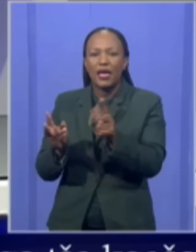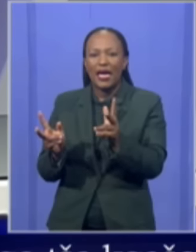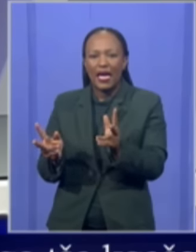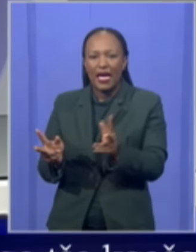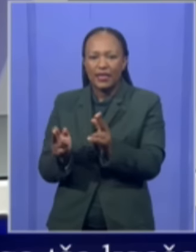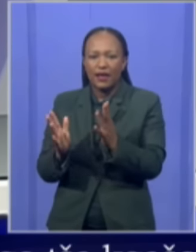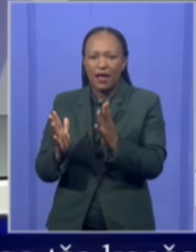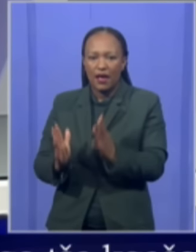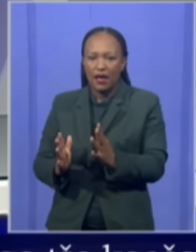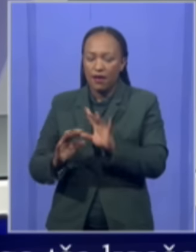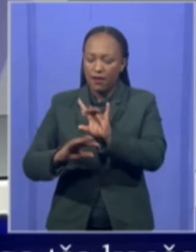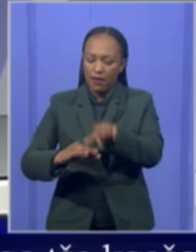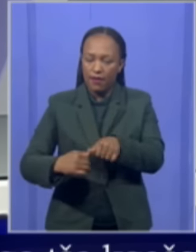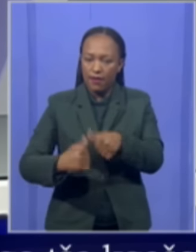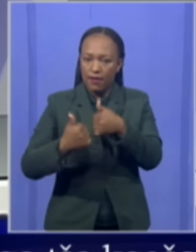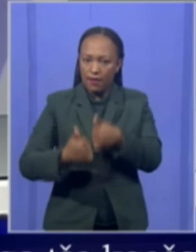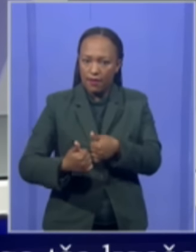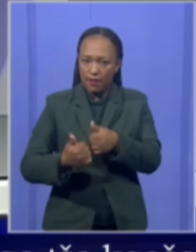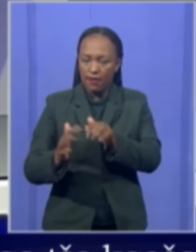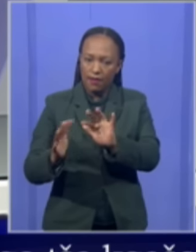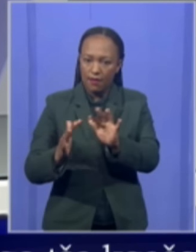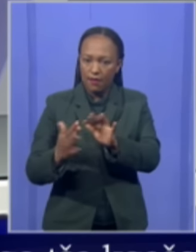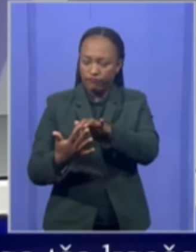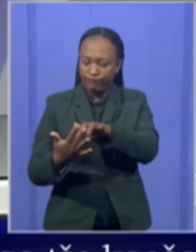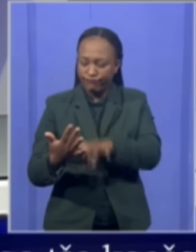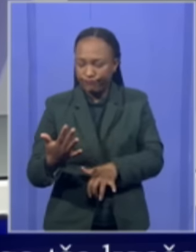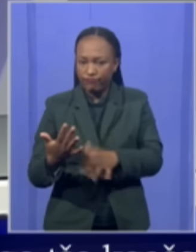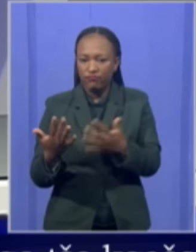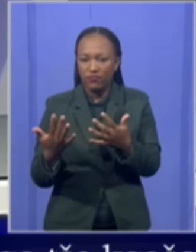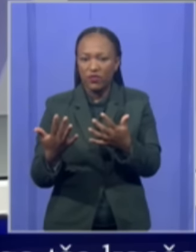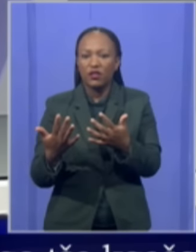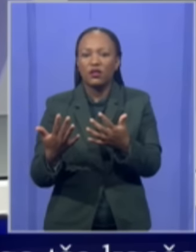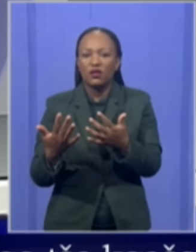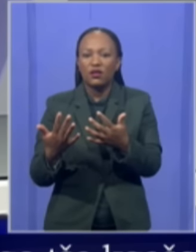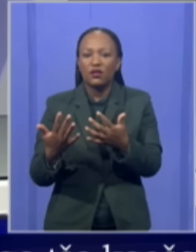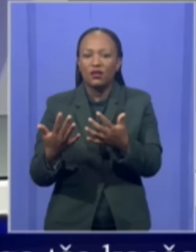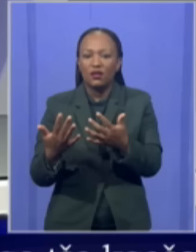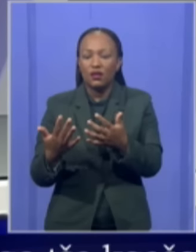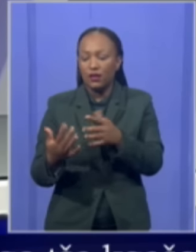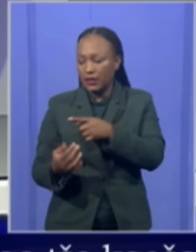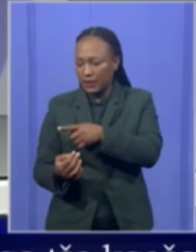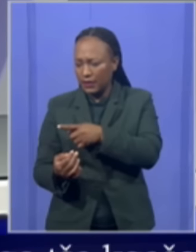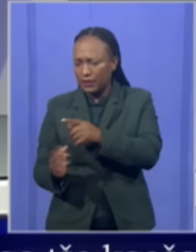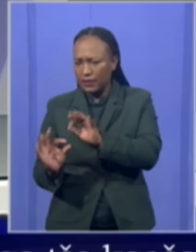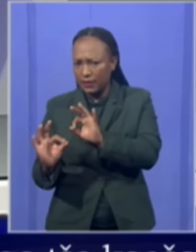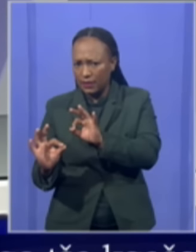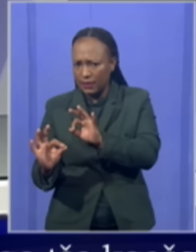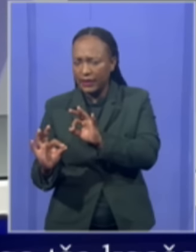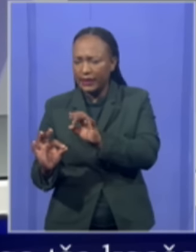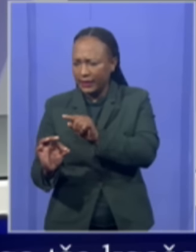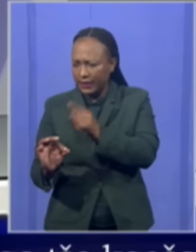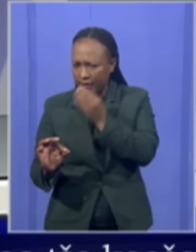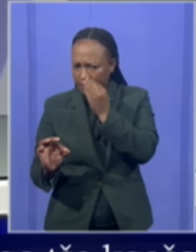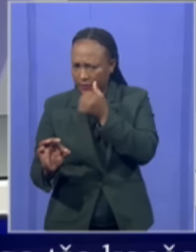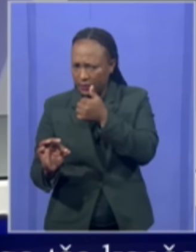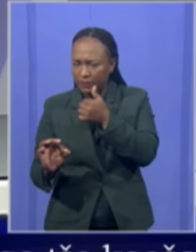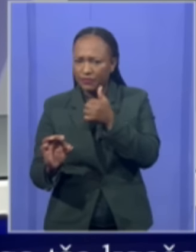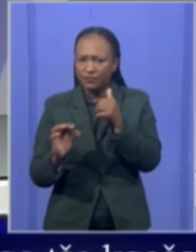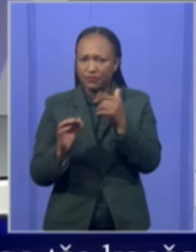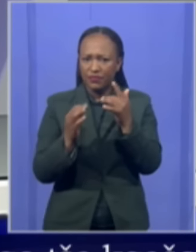tla dudišana ba bala mola gore e bang se sepelelana le